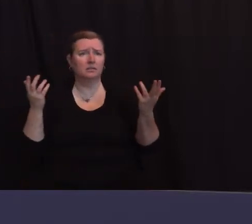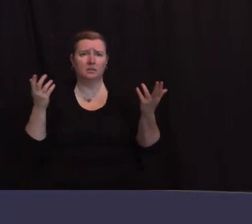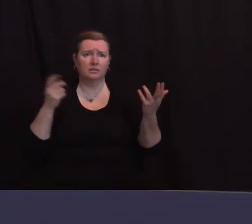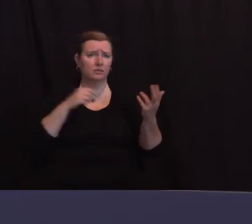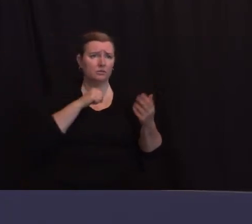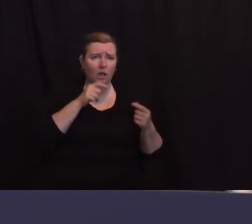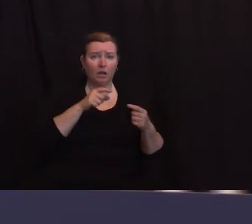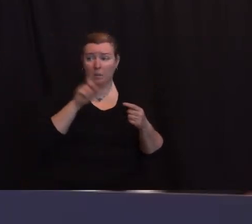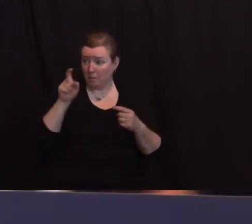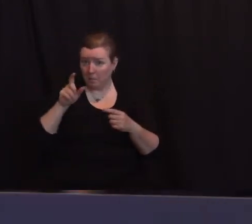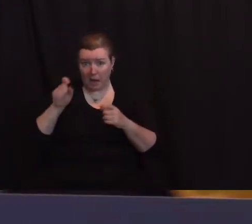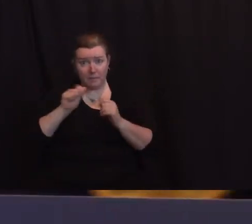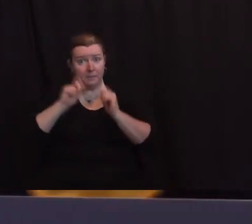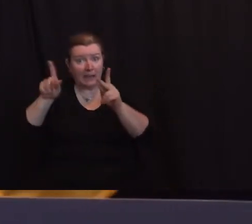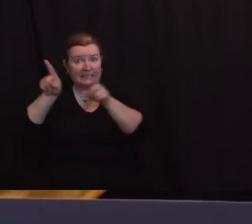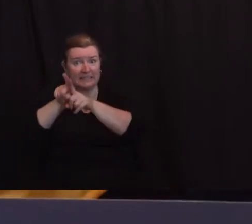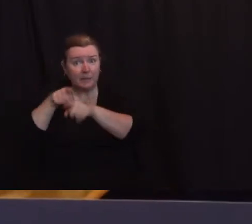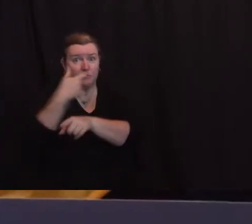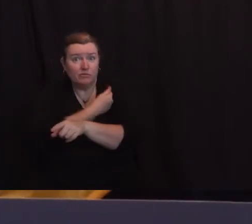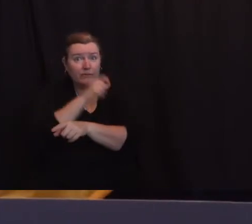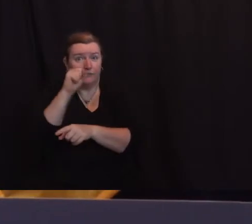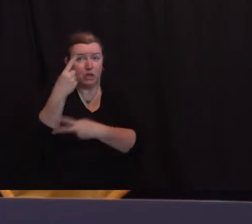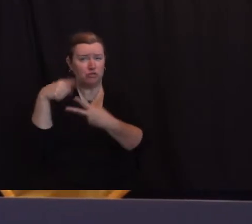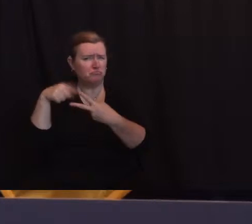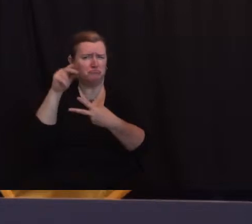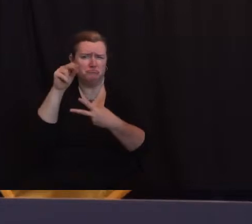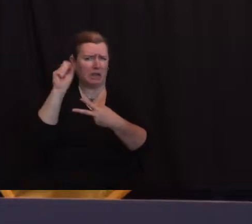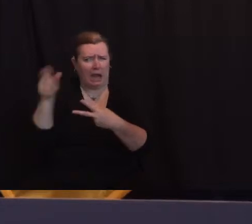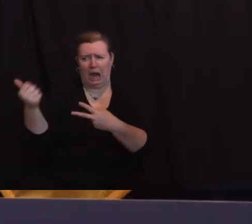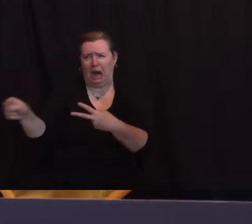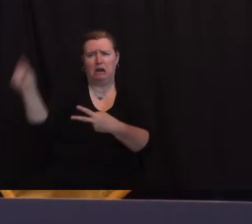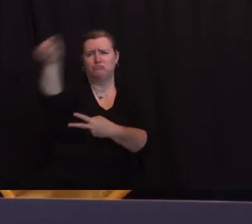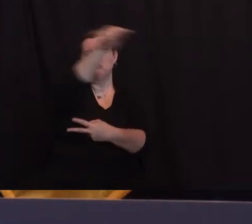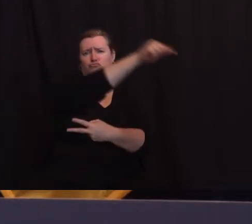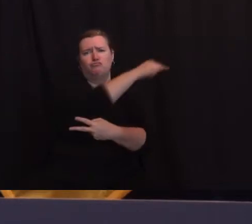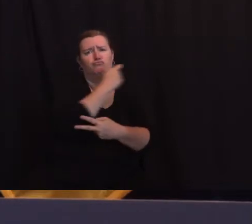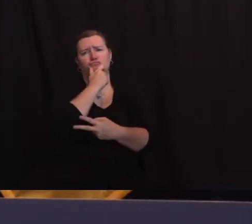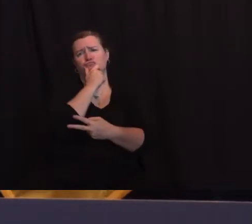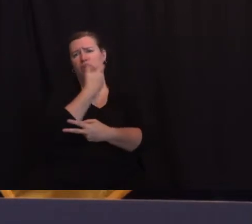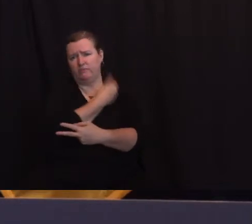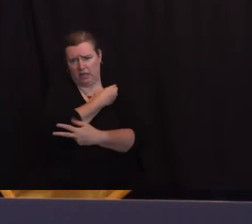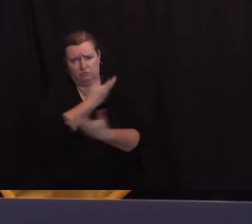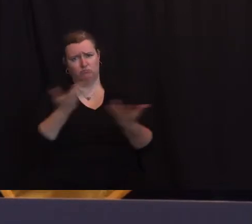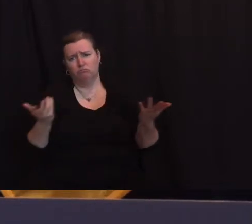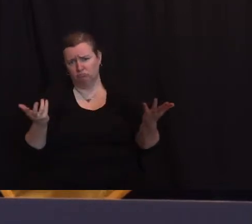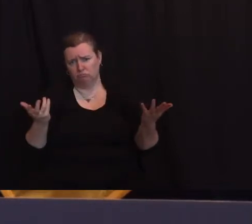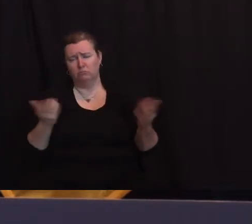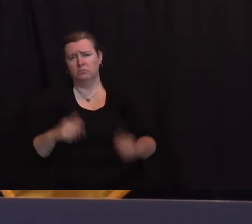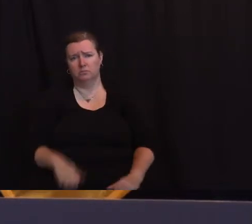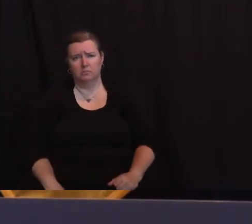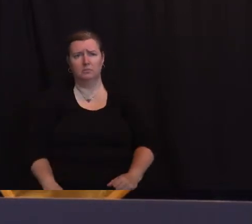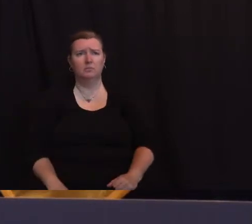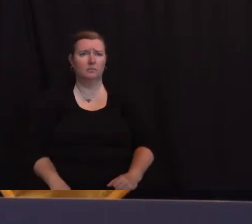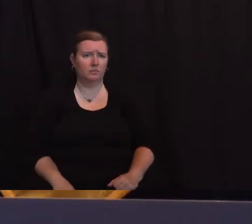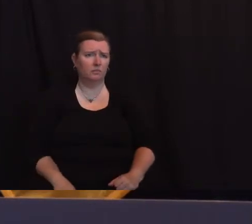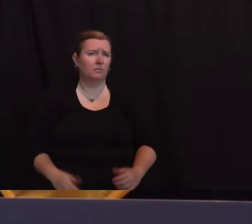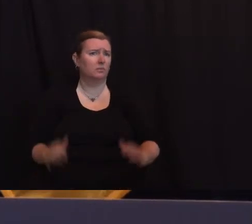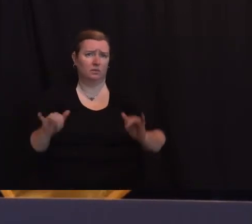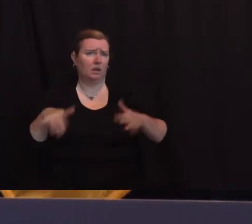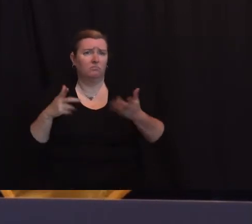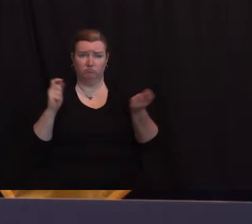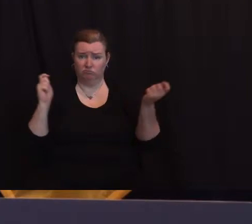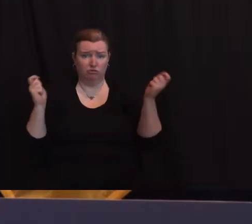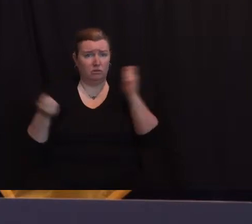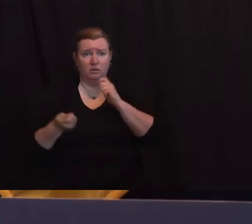That's a change that we put in place over the past several weeks, just given the amount of different locations. And as